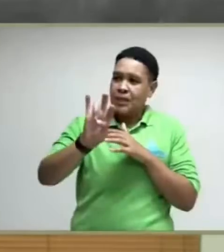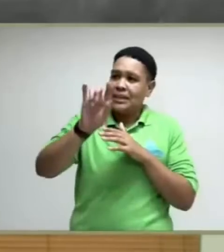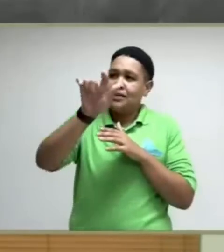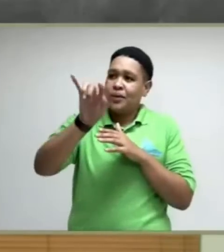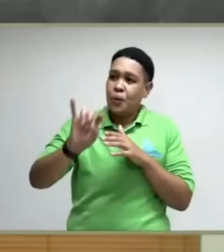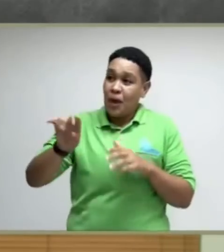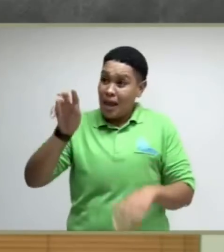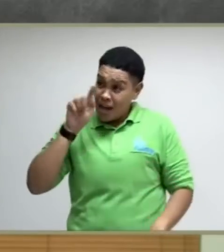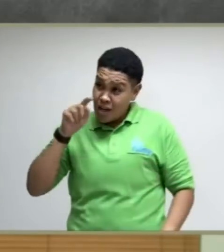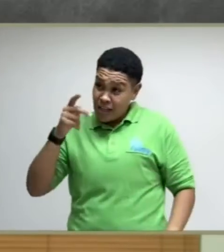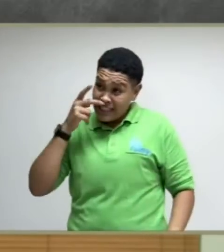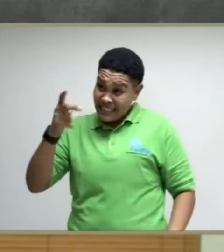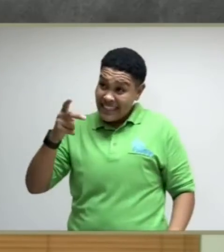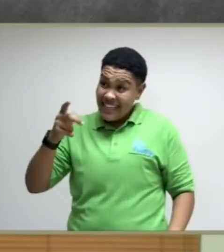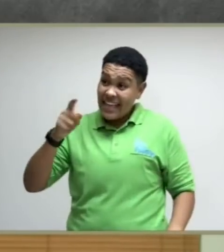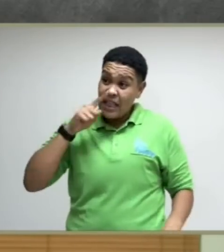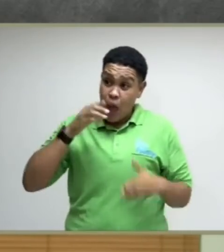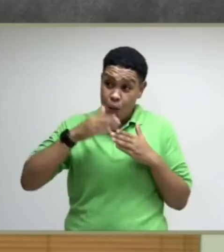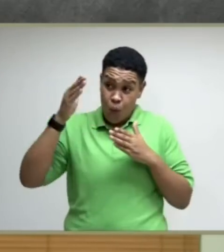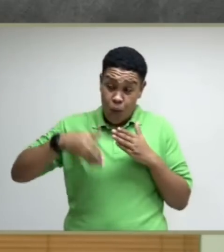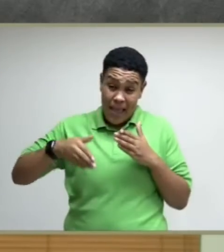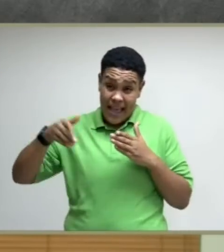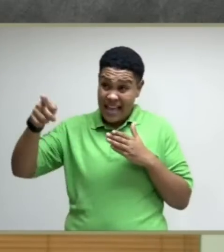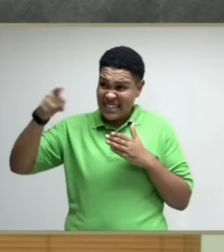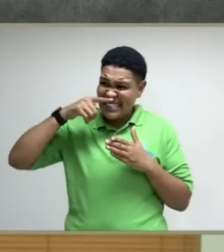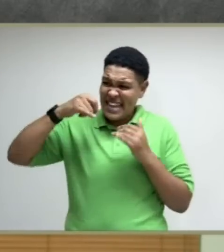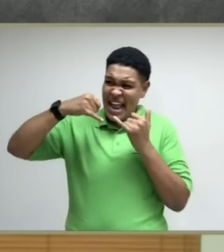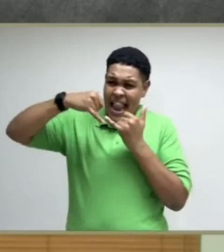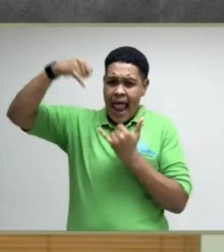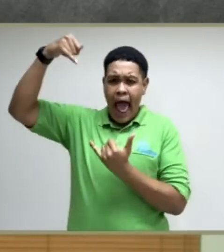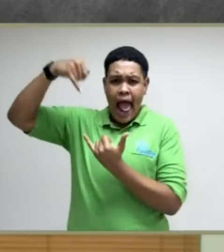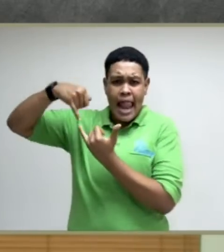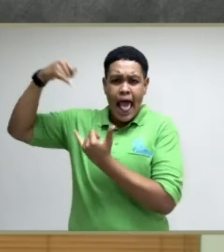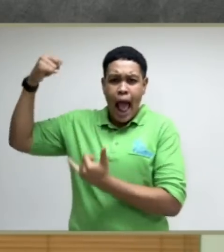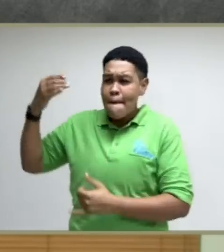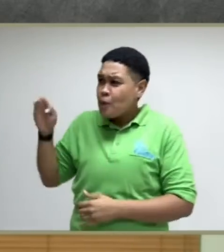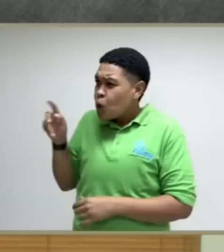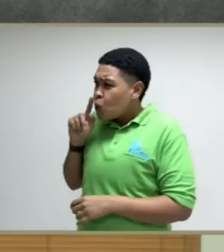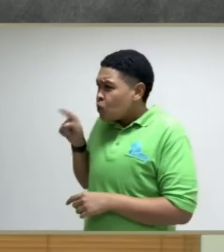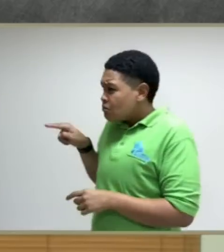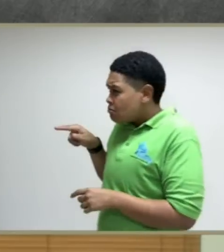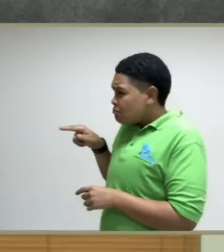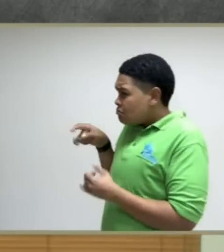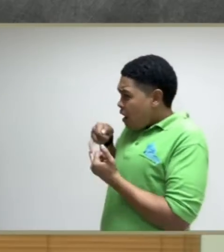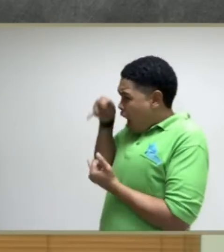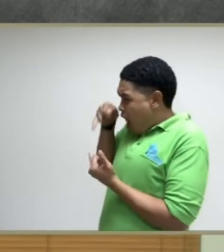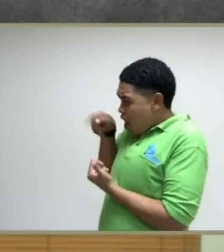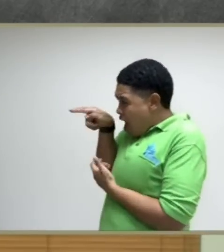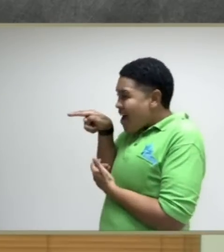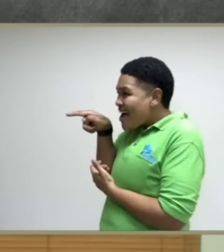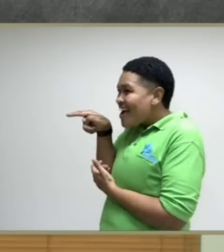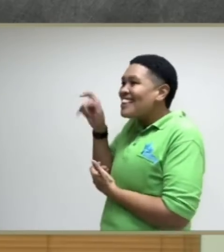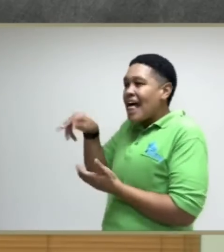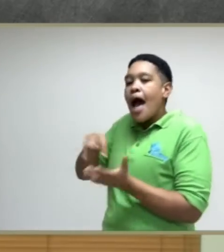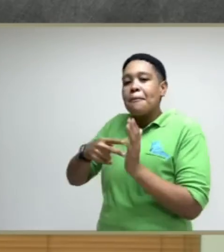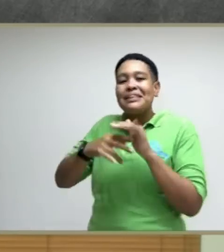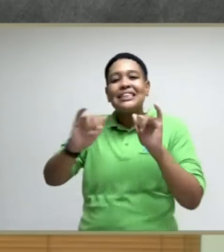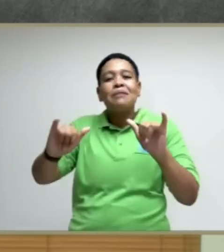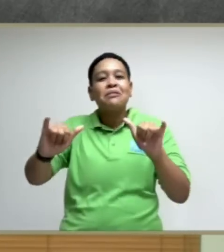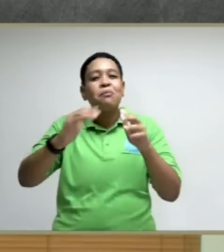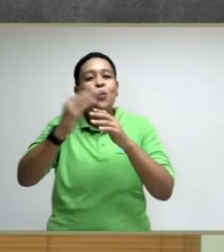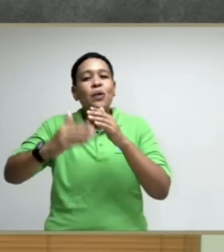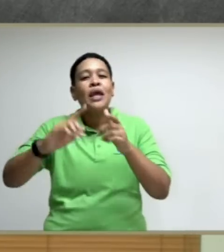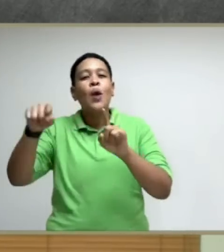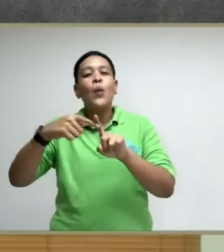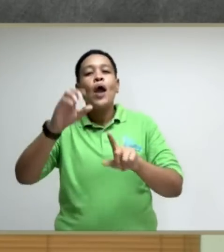where we have marked that weekend with some blue lines, so you can see the weekend, that weekend of the 27th, 28th,